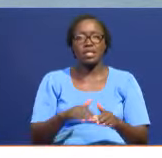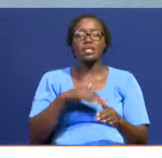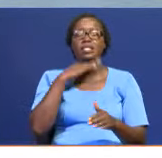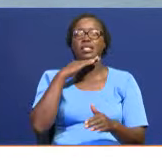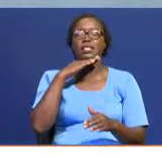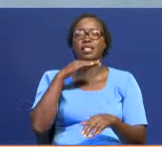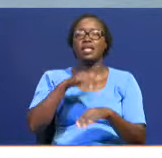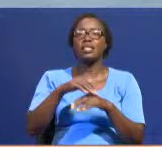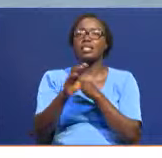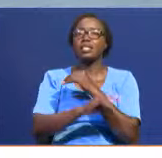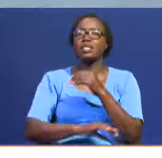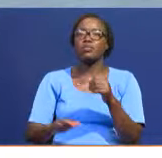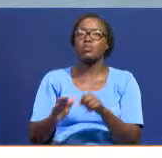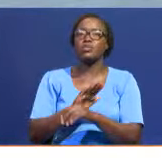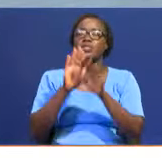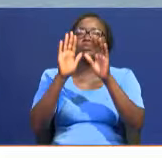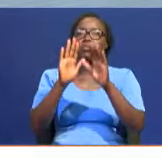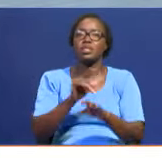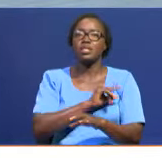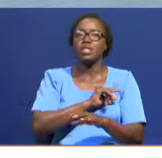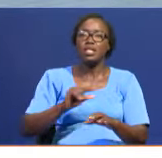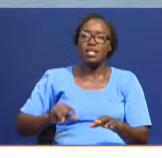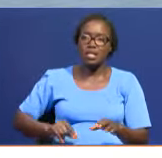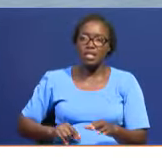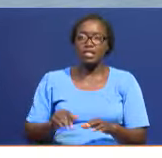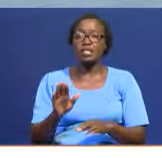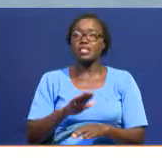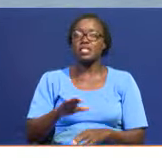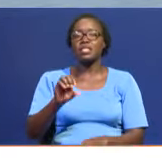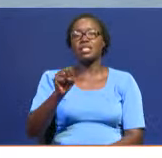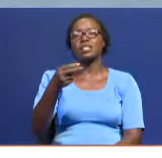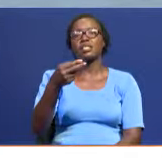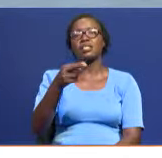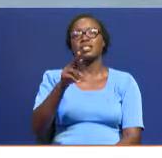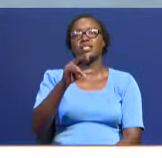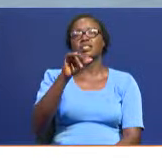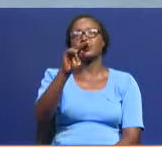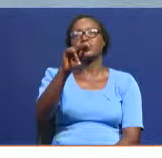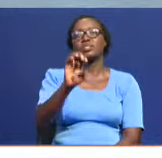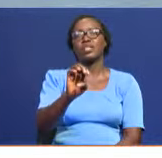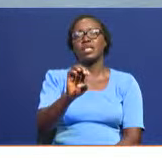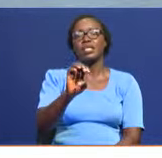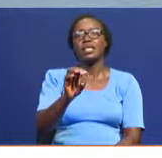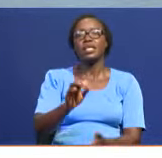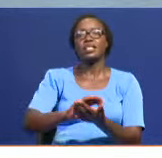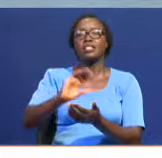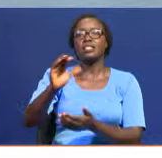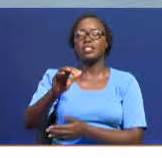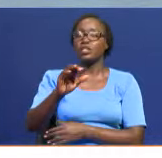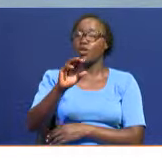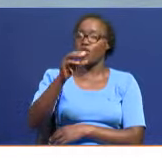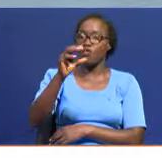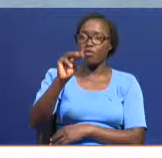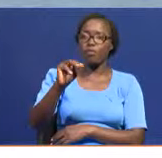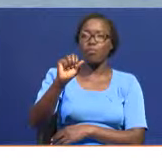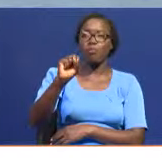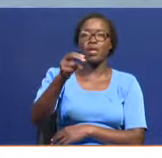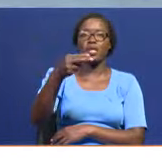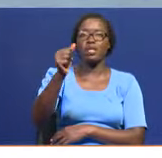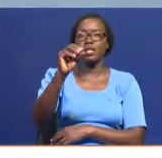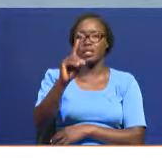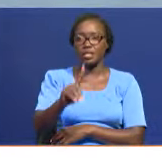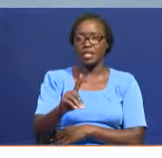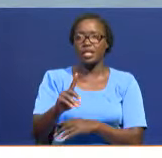announced at the country's most important religious site, the shrine of Imam Reza, in the city of Mashhad. Iran's